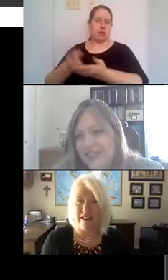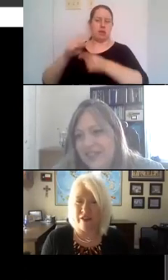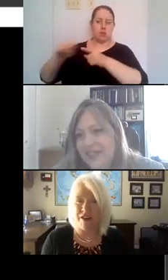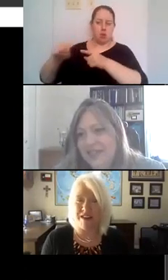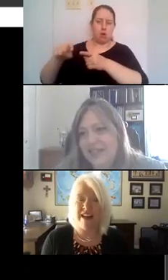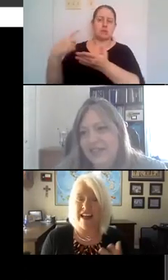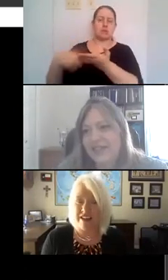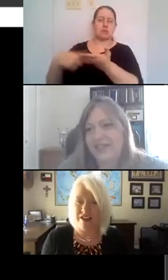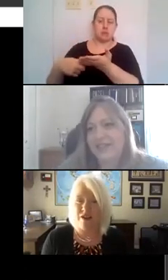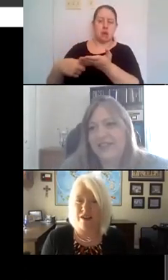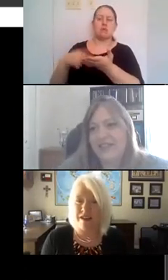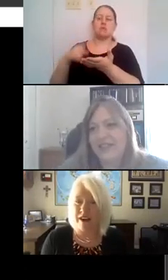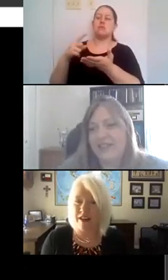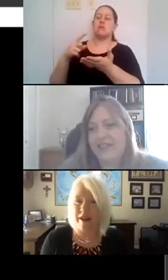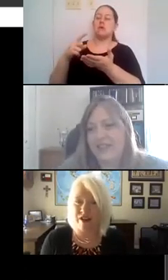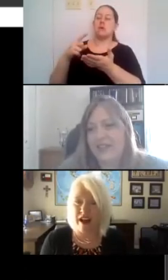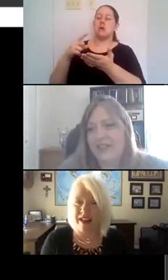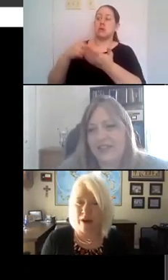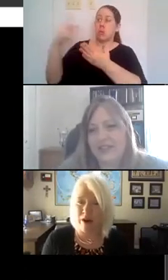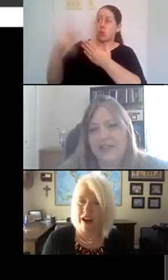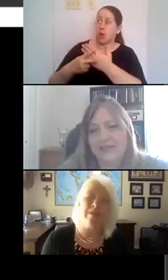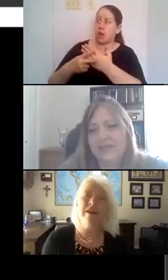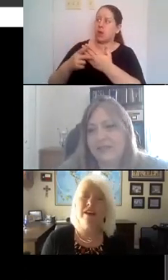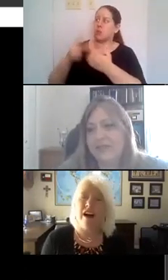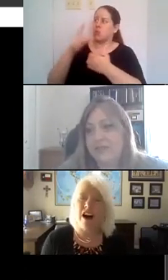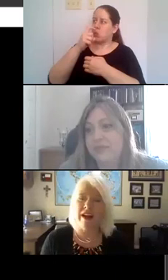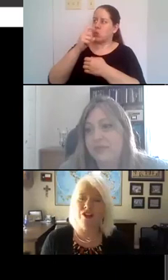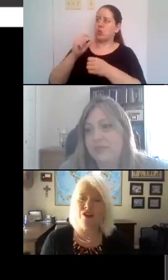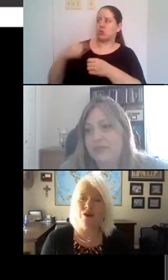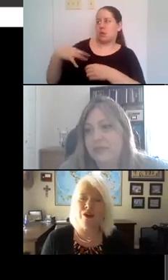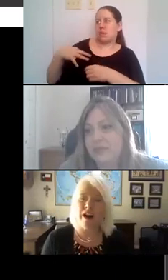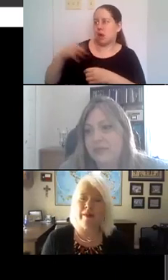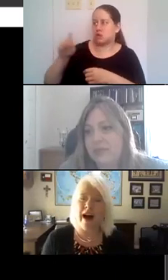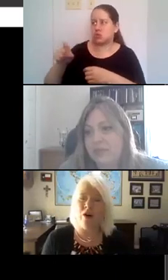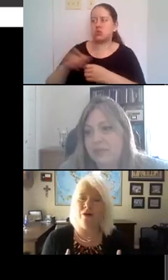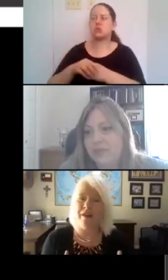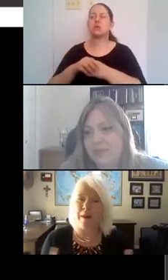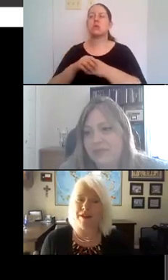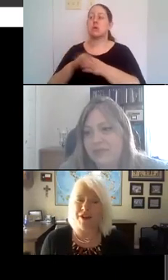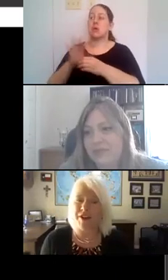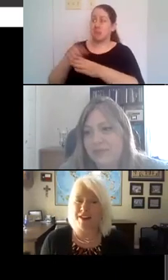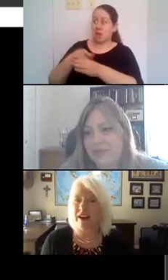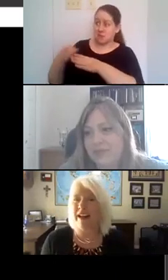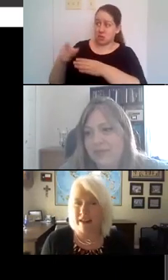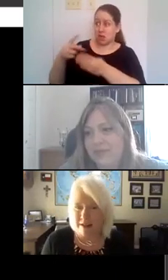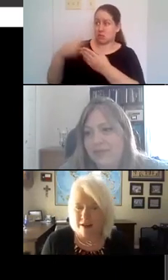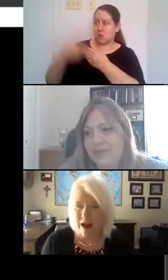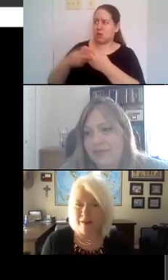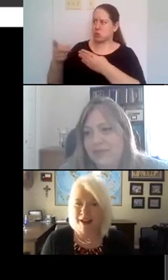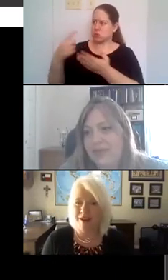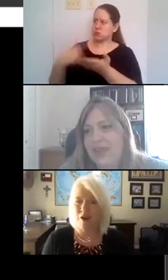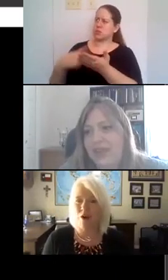of getting folks into this very specialized program. And you talk about the opportunities are